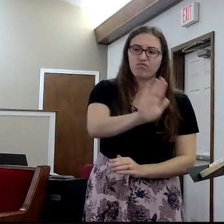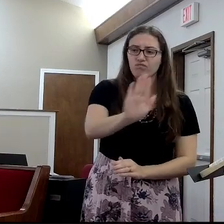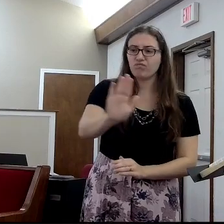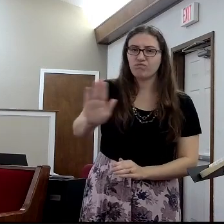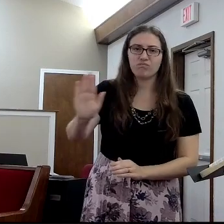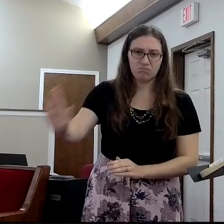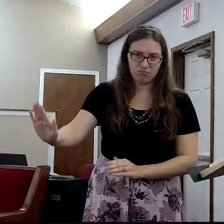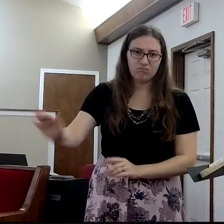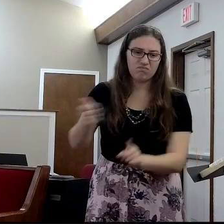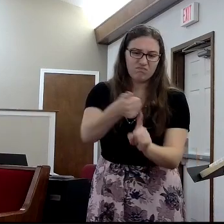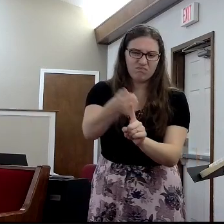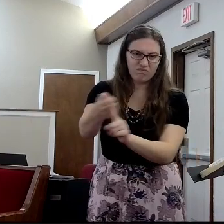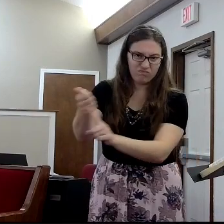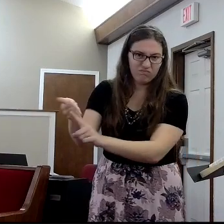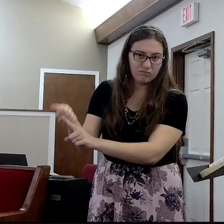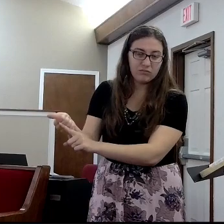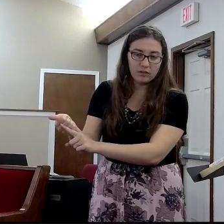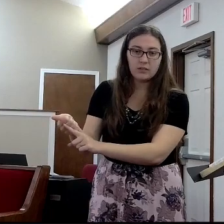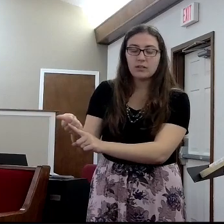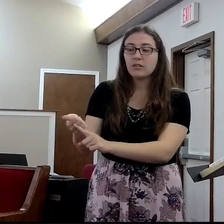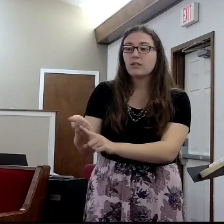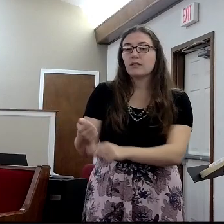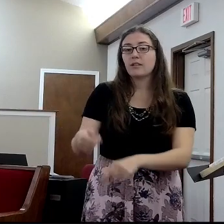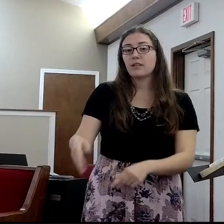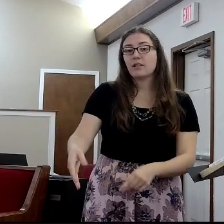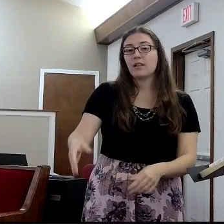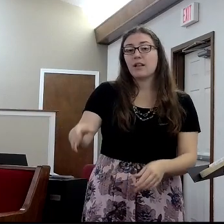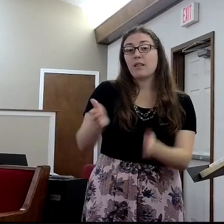It's not capitalized, but in verse 6,